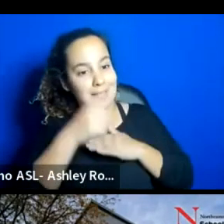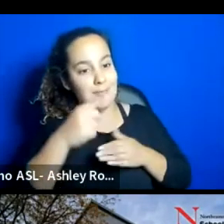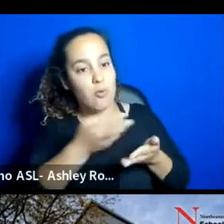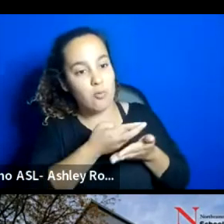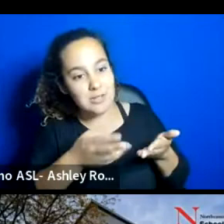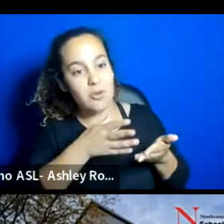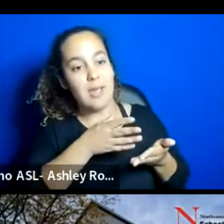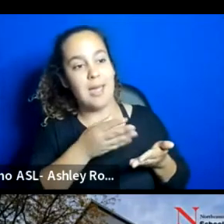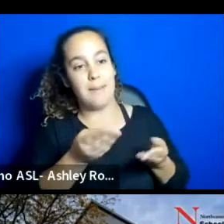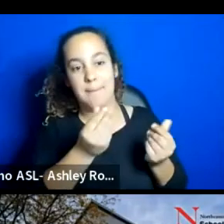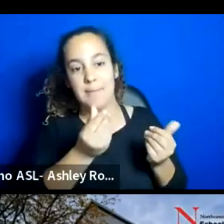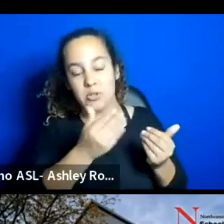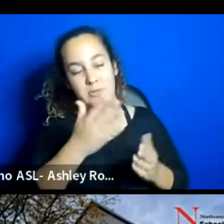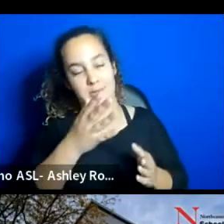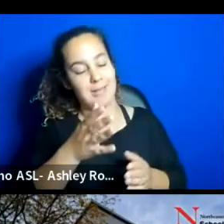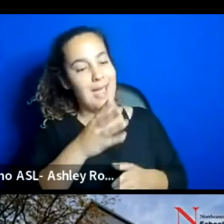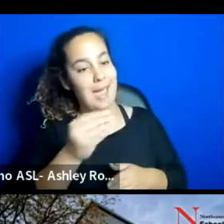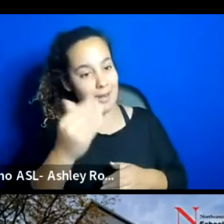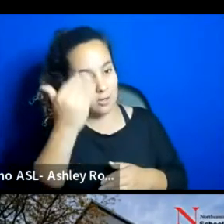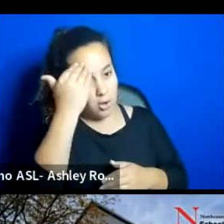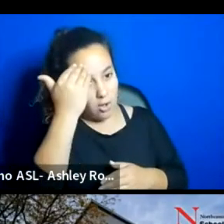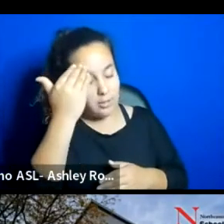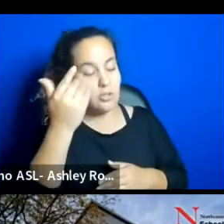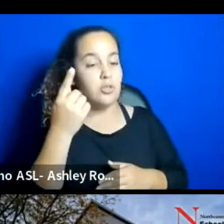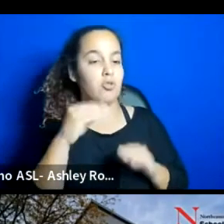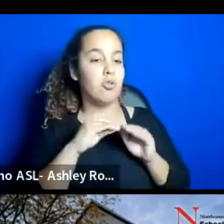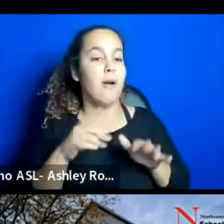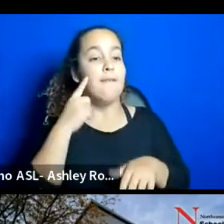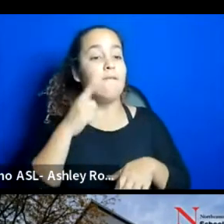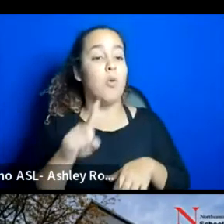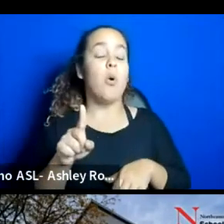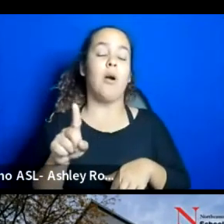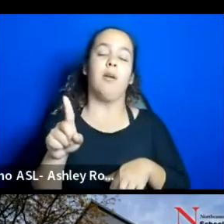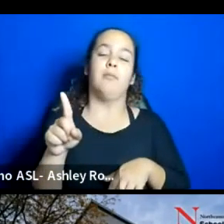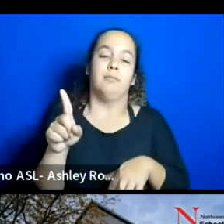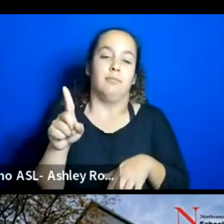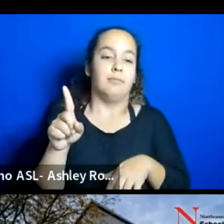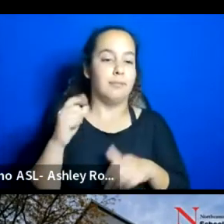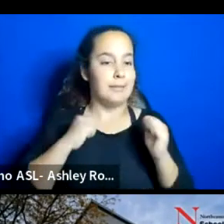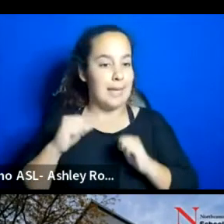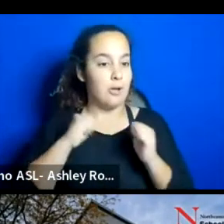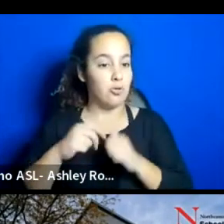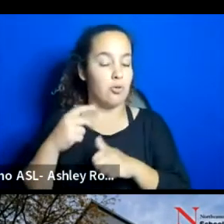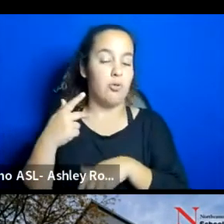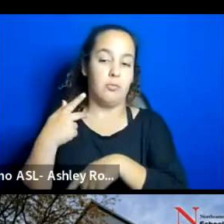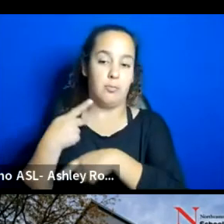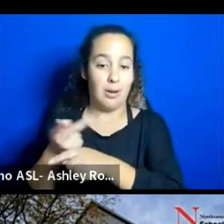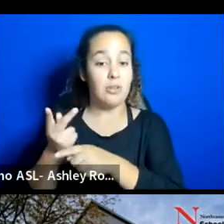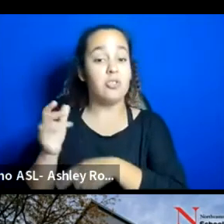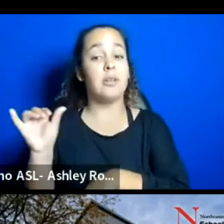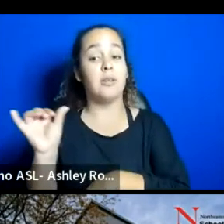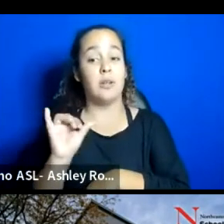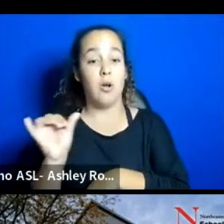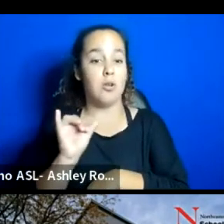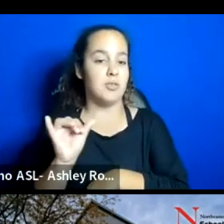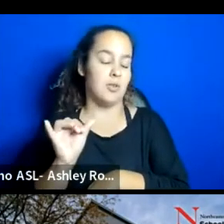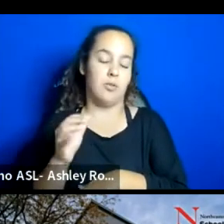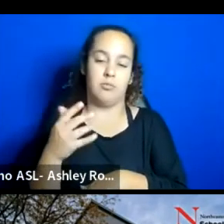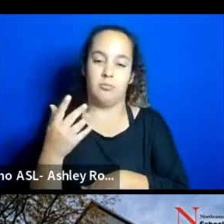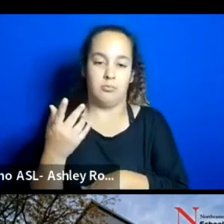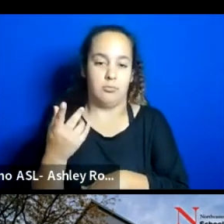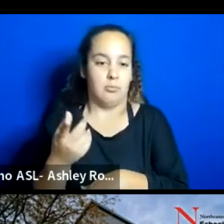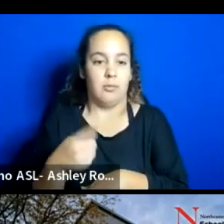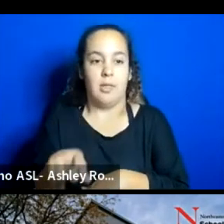and knowledge of theatrical production, as Brent has beautifully argued, also exercise incredible